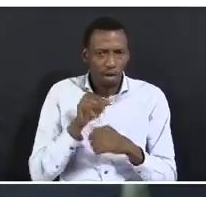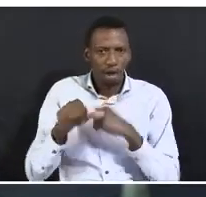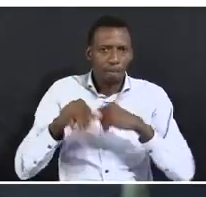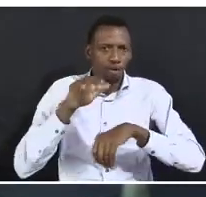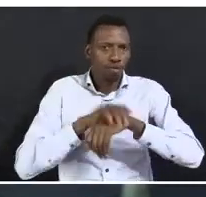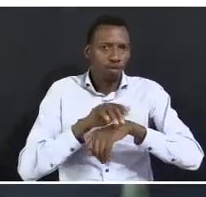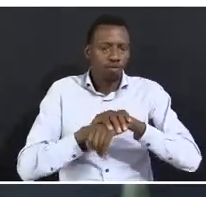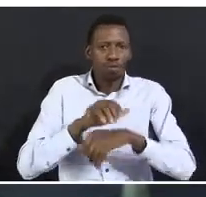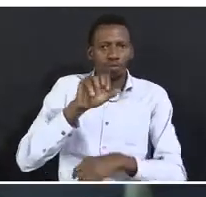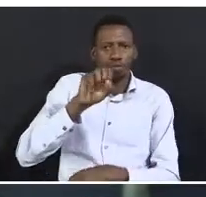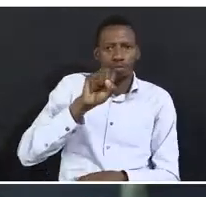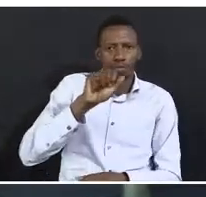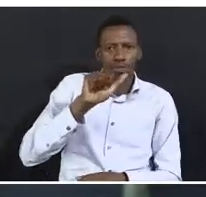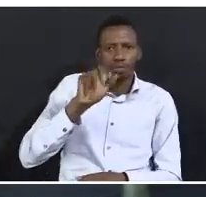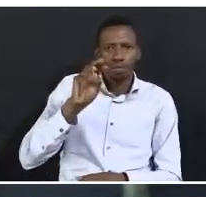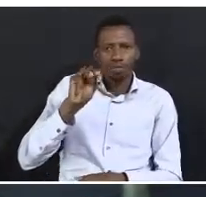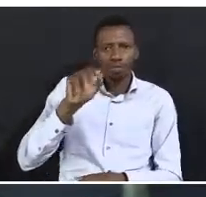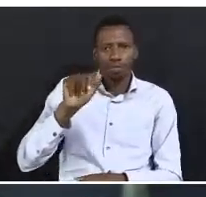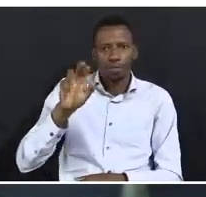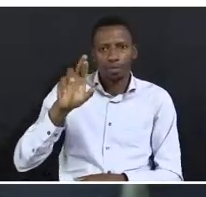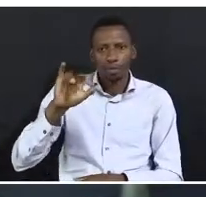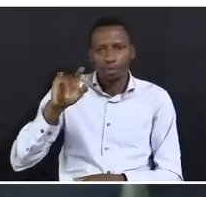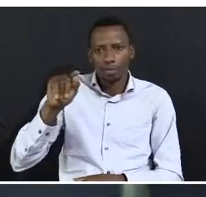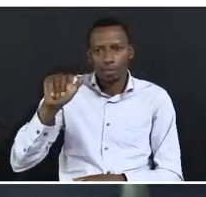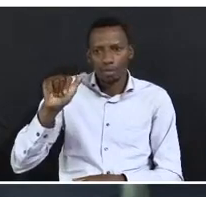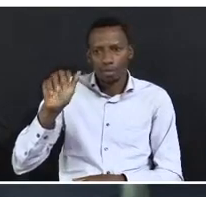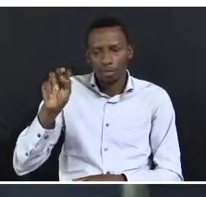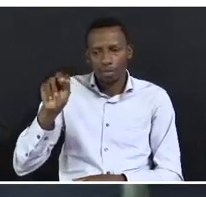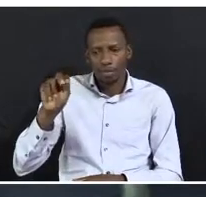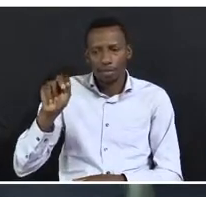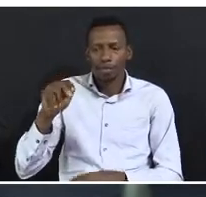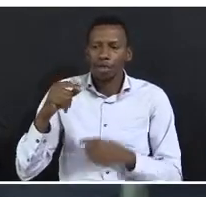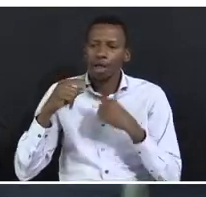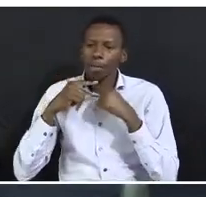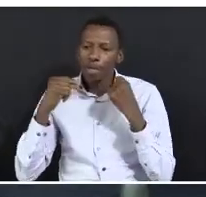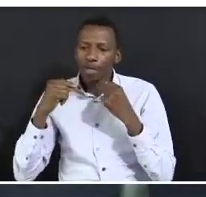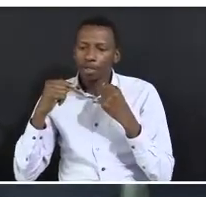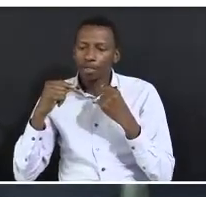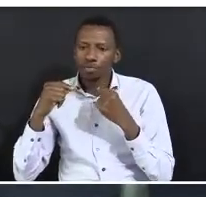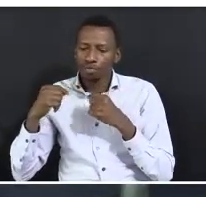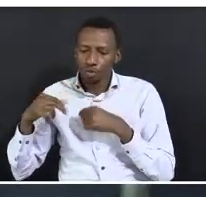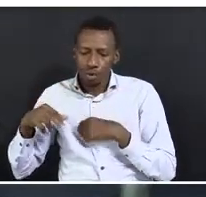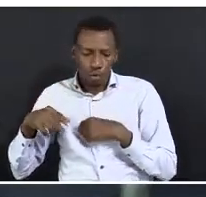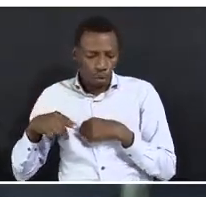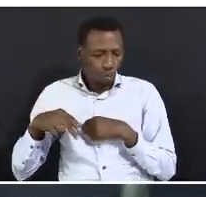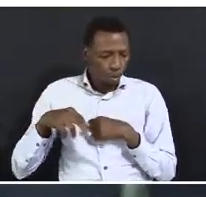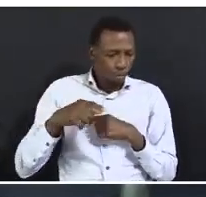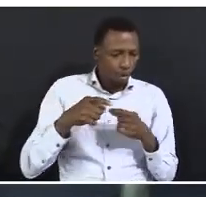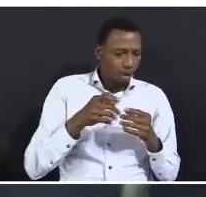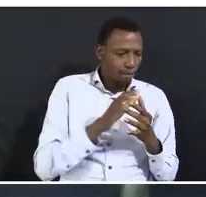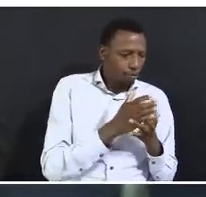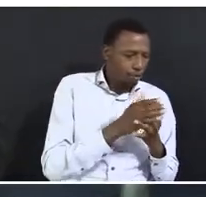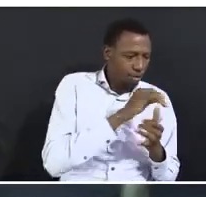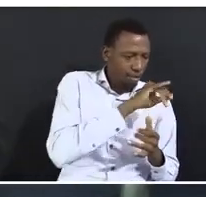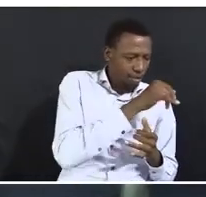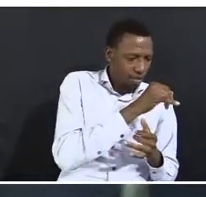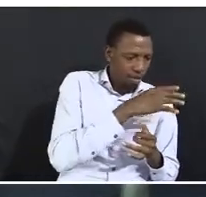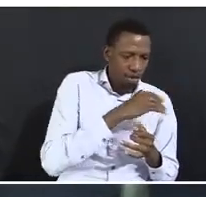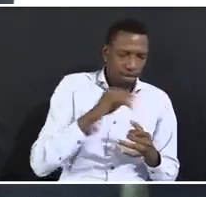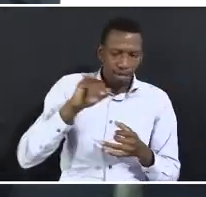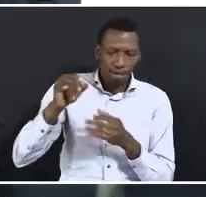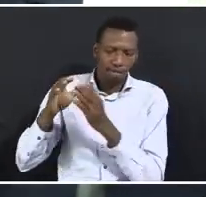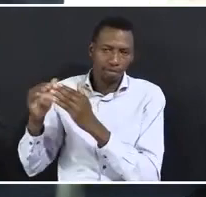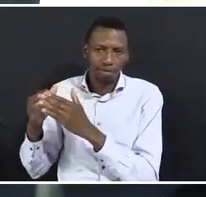Samaritan? That the priest was crossing over from between Jericho and Jerusalem. And you also know that in between,